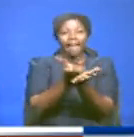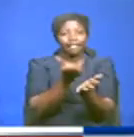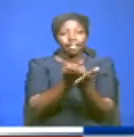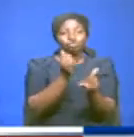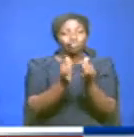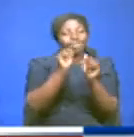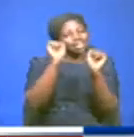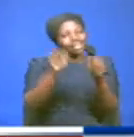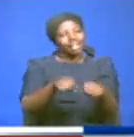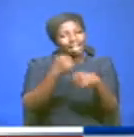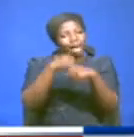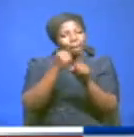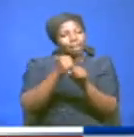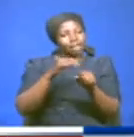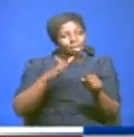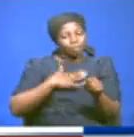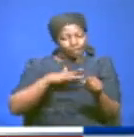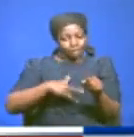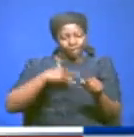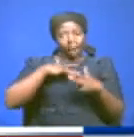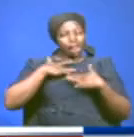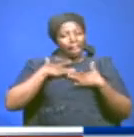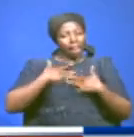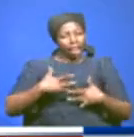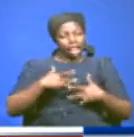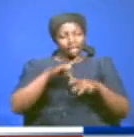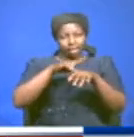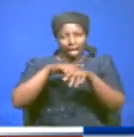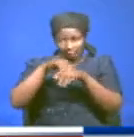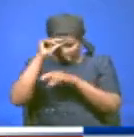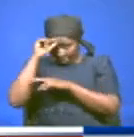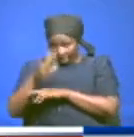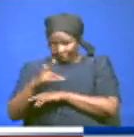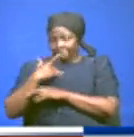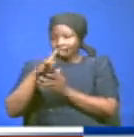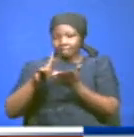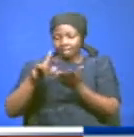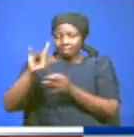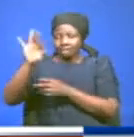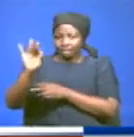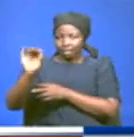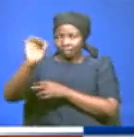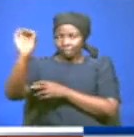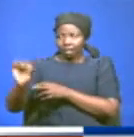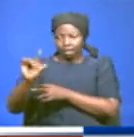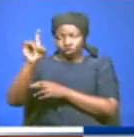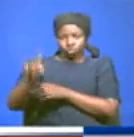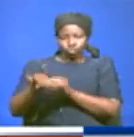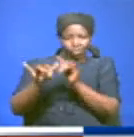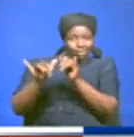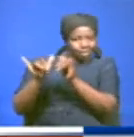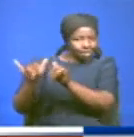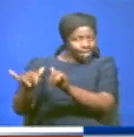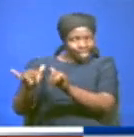me that when the governor said that 30% should remain at